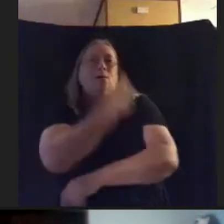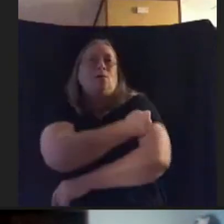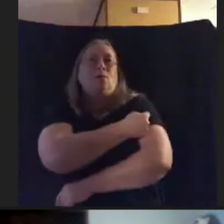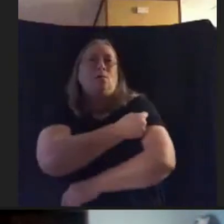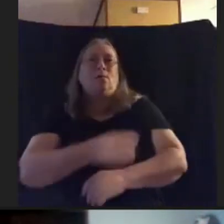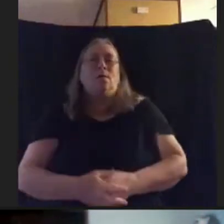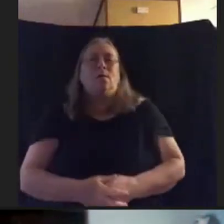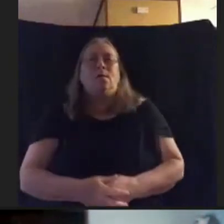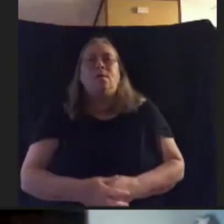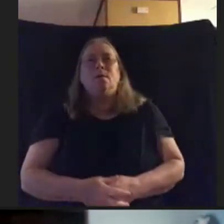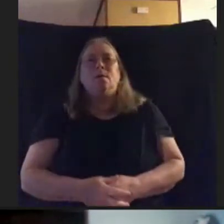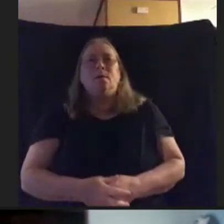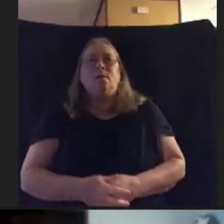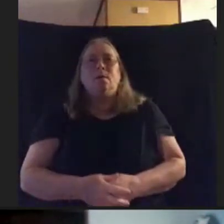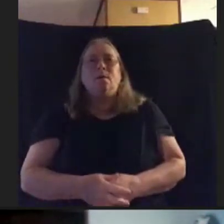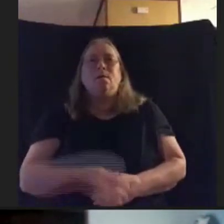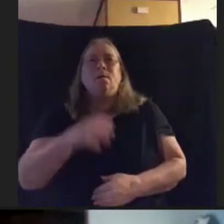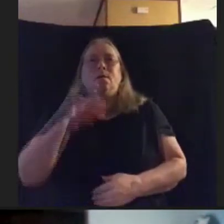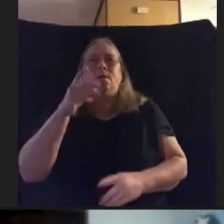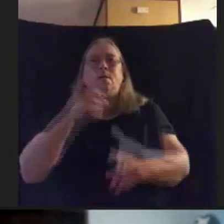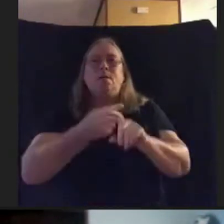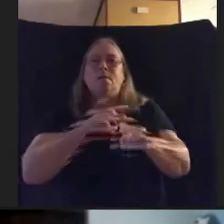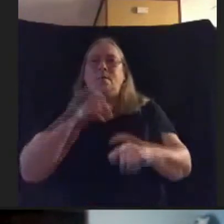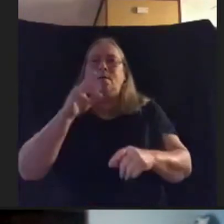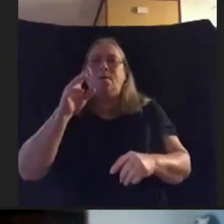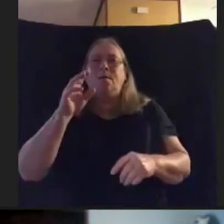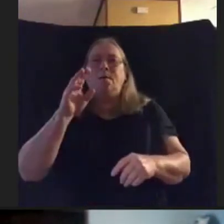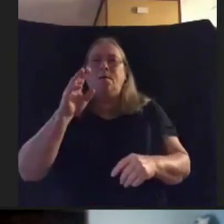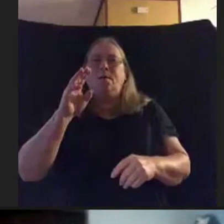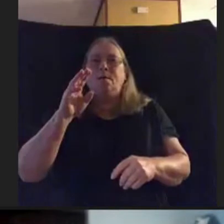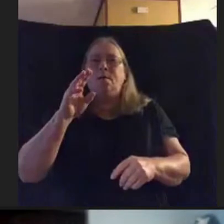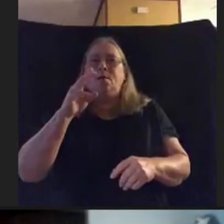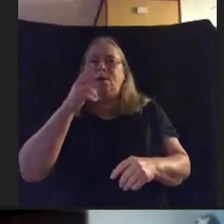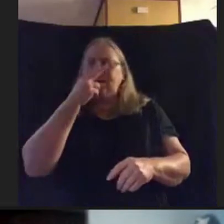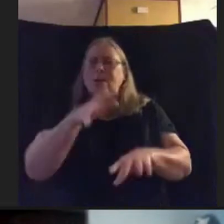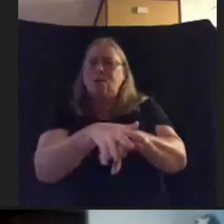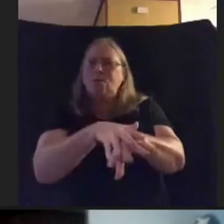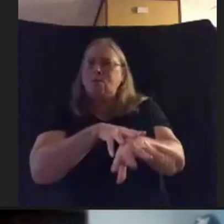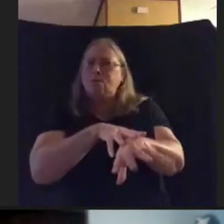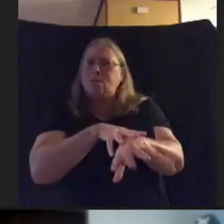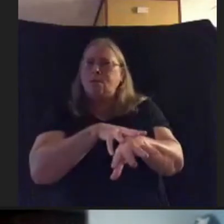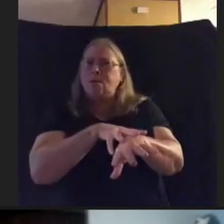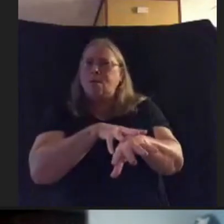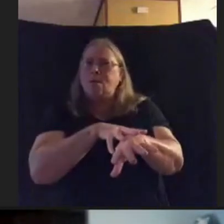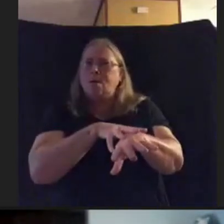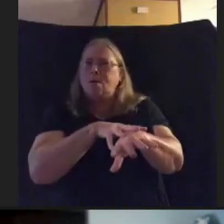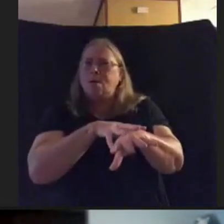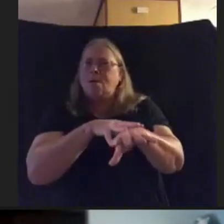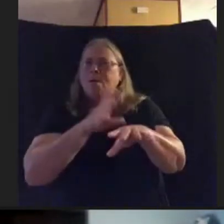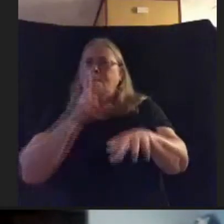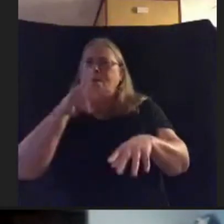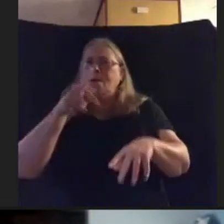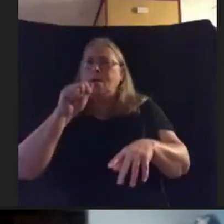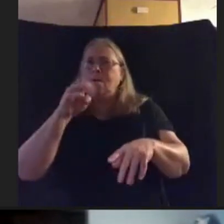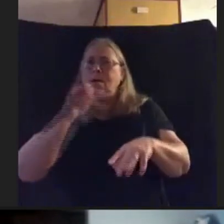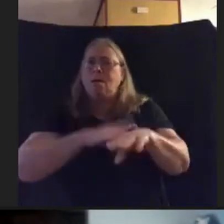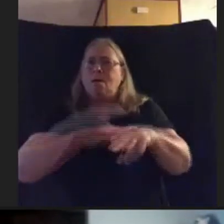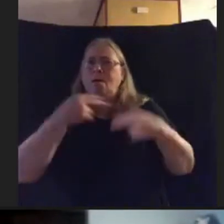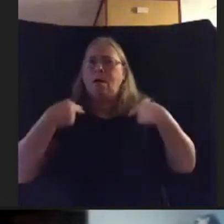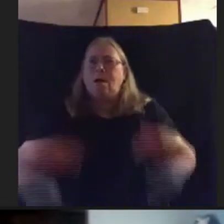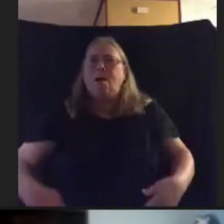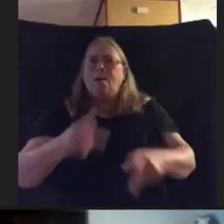Jim. Shalina from NPR, we are seeing a slow uptake in vaccine by healthcare workers. Is the state seeing